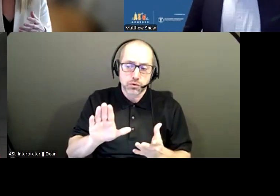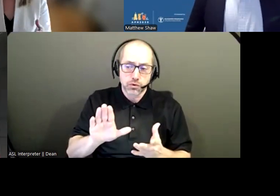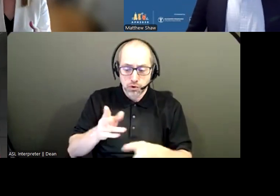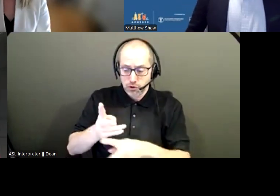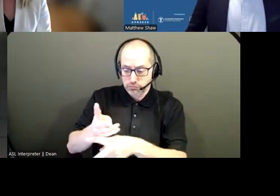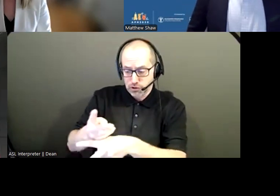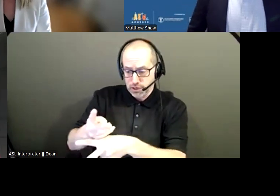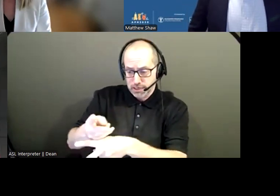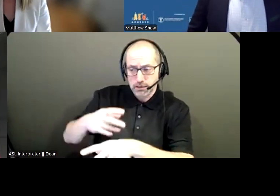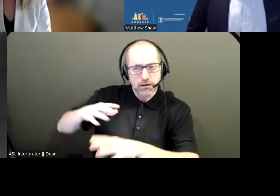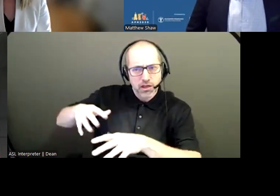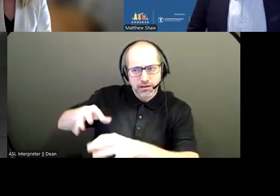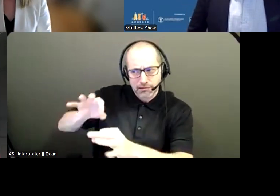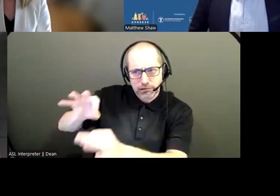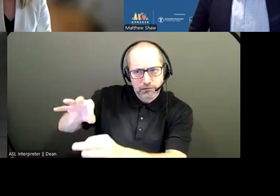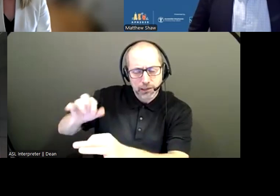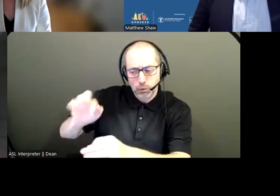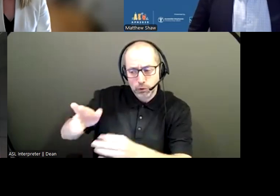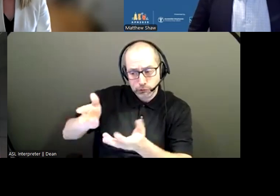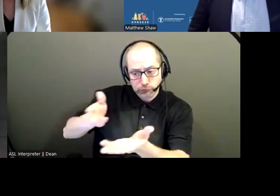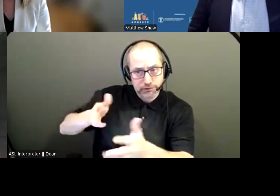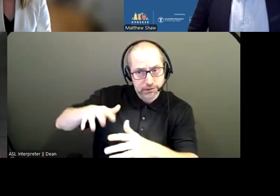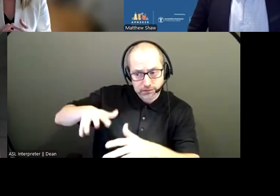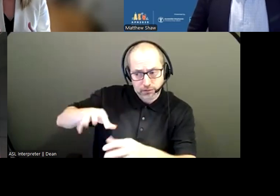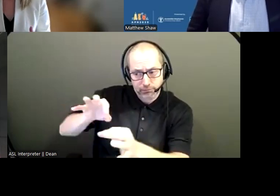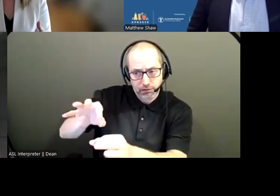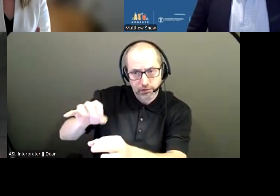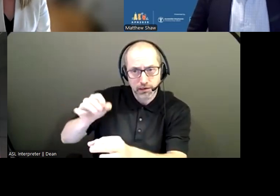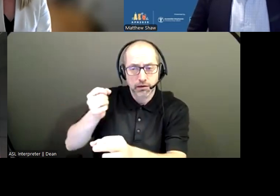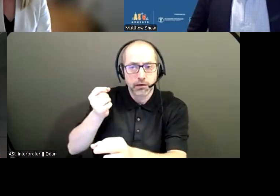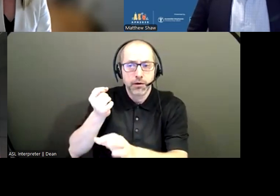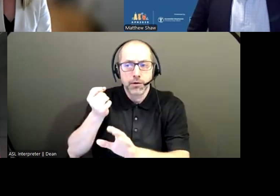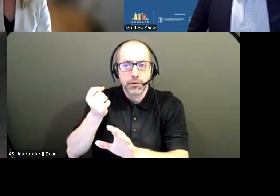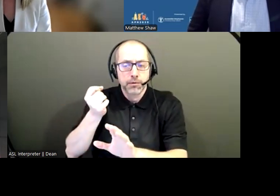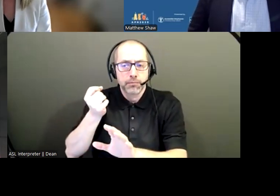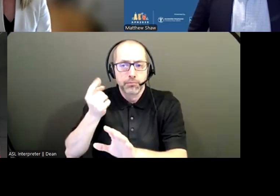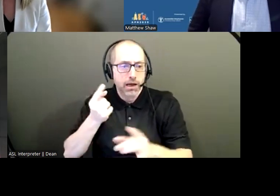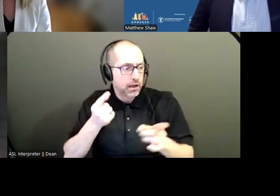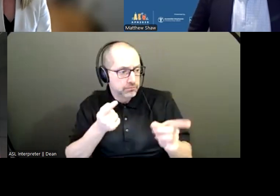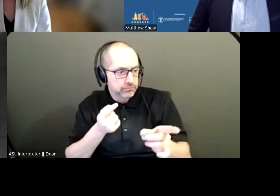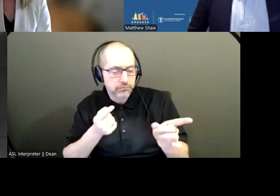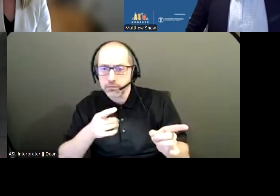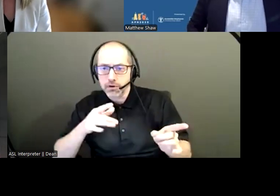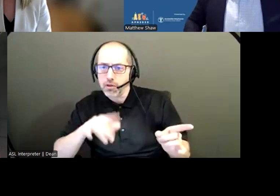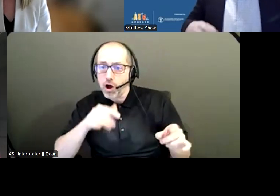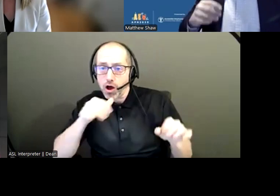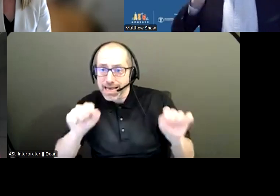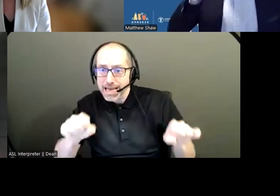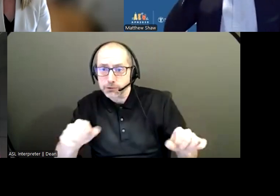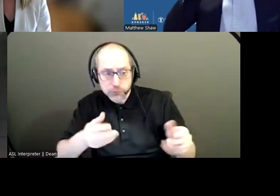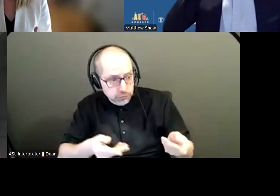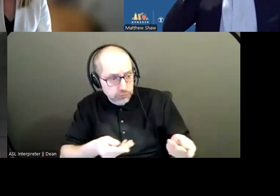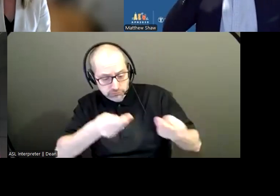product or service, but it might be that people just are not able to provide feedback because of